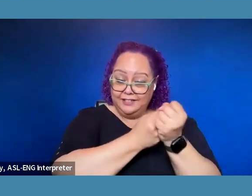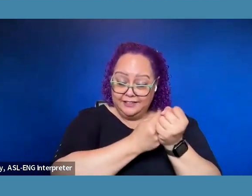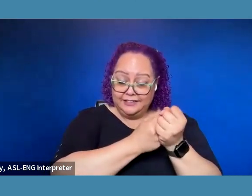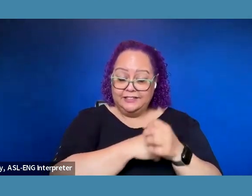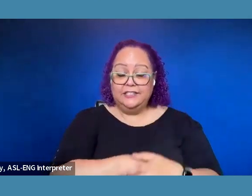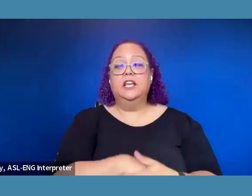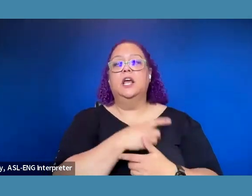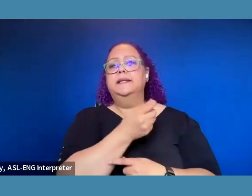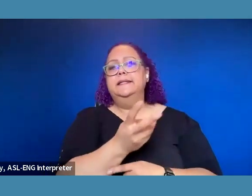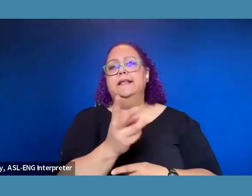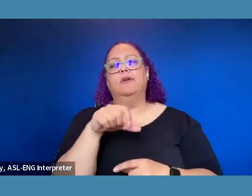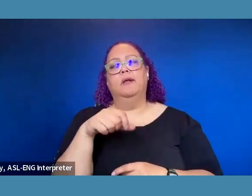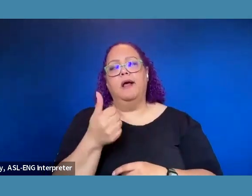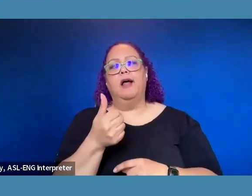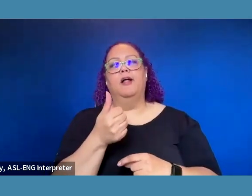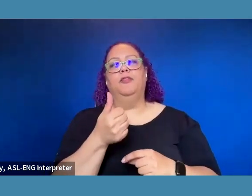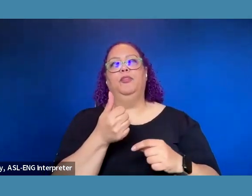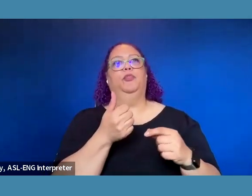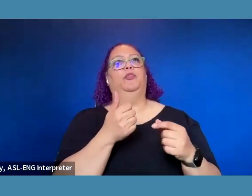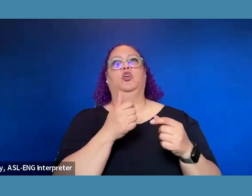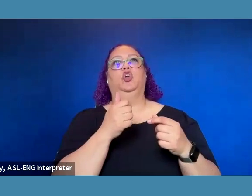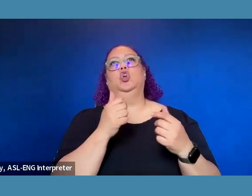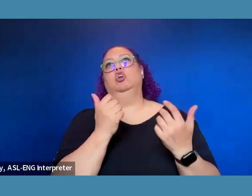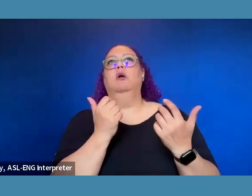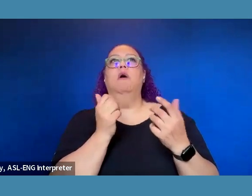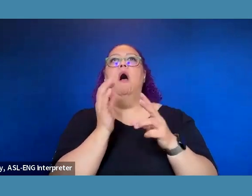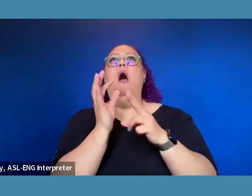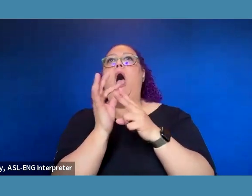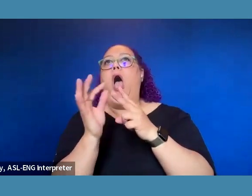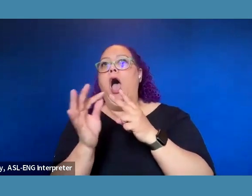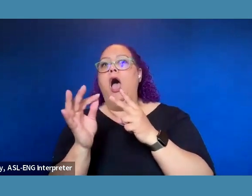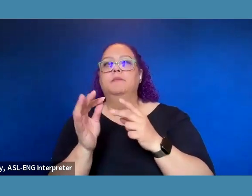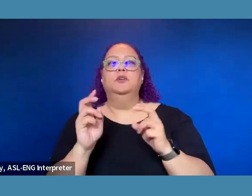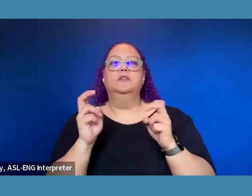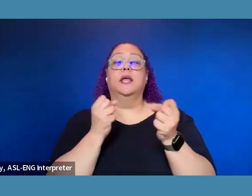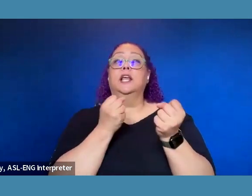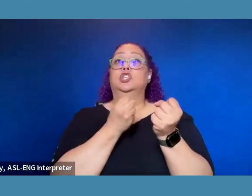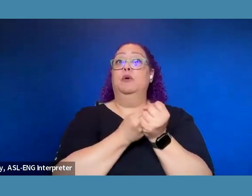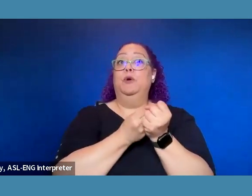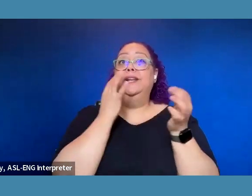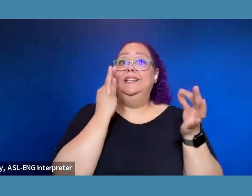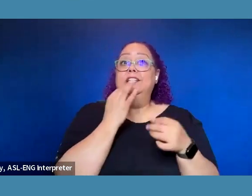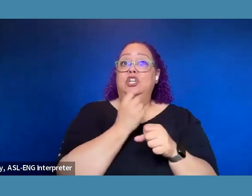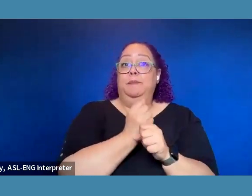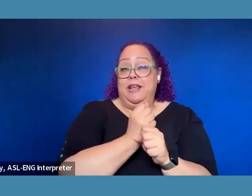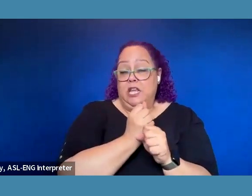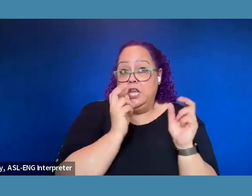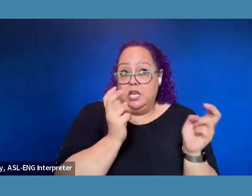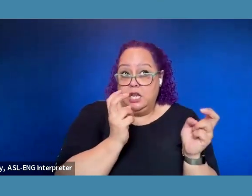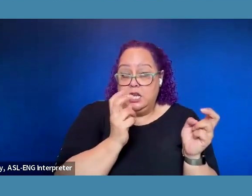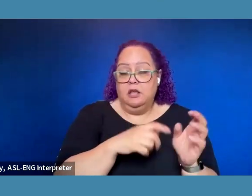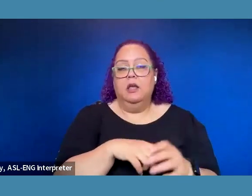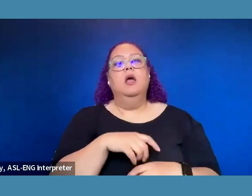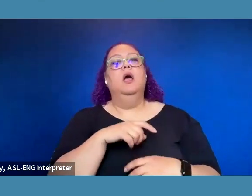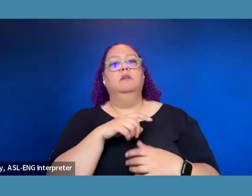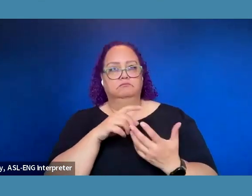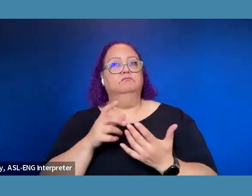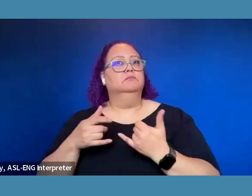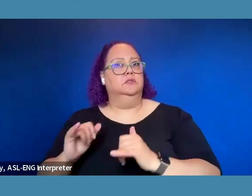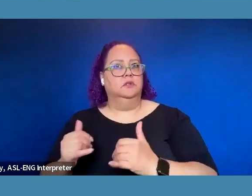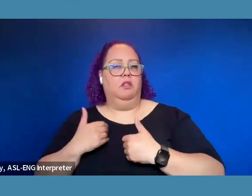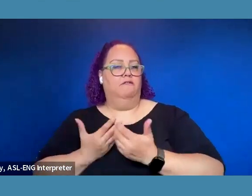several other alternatives, such as supported decision making, where those rights stay intact.